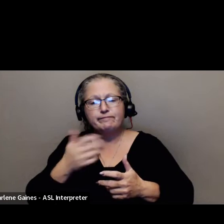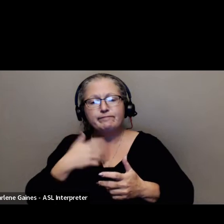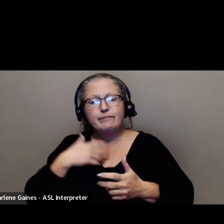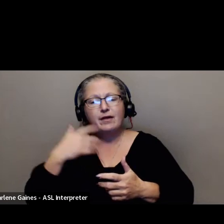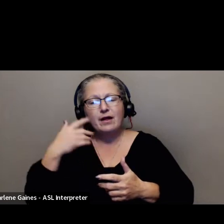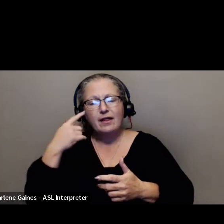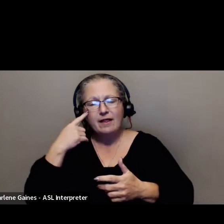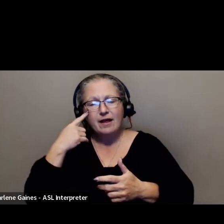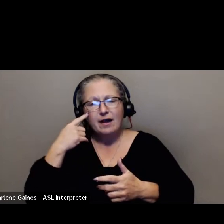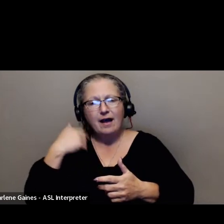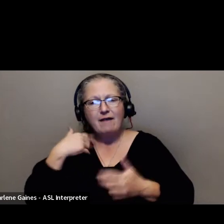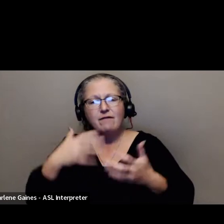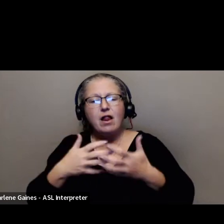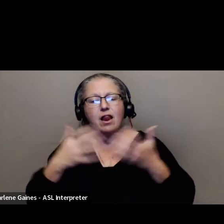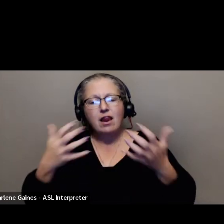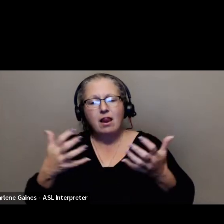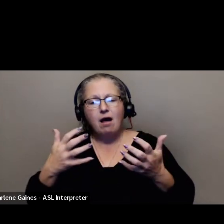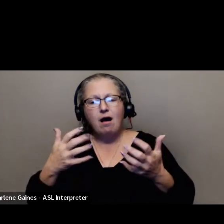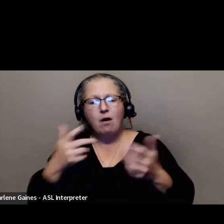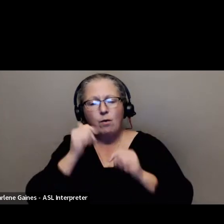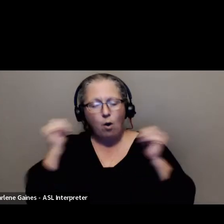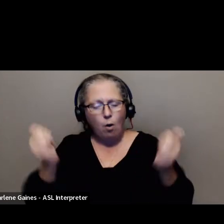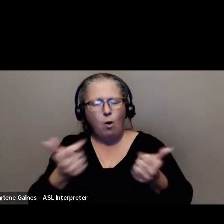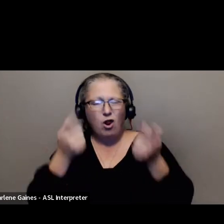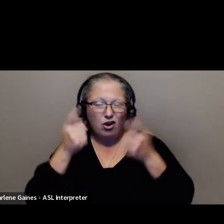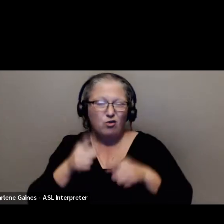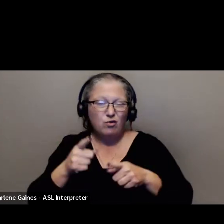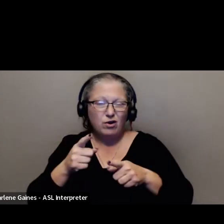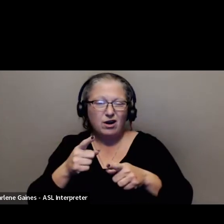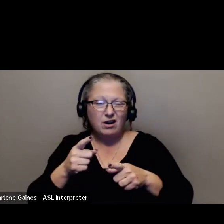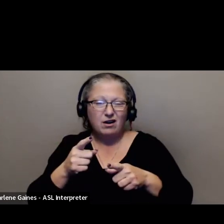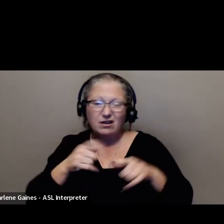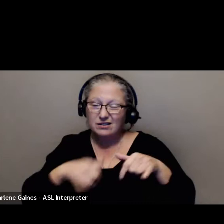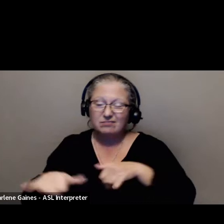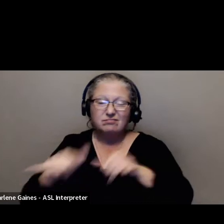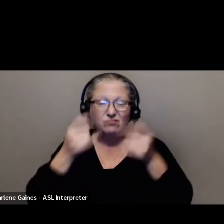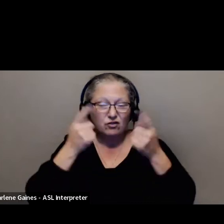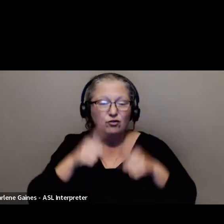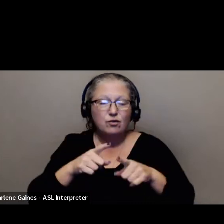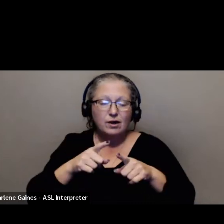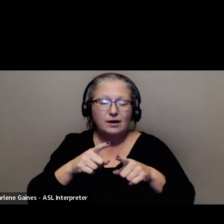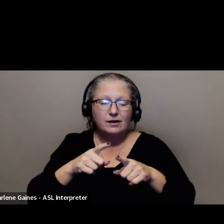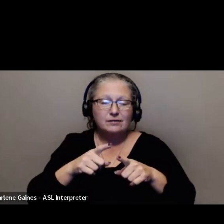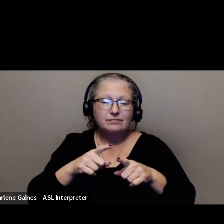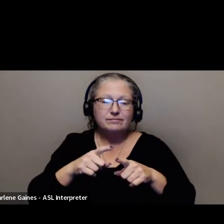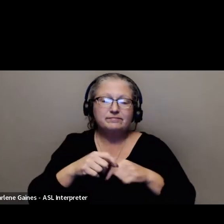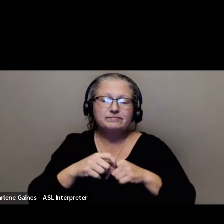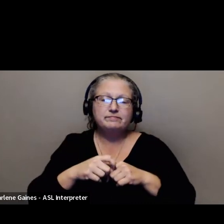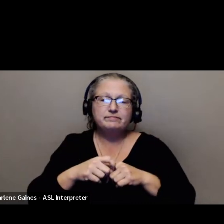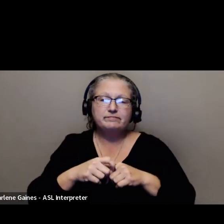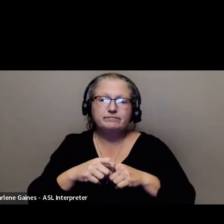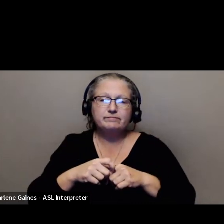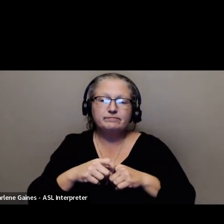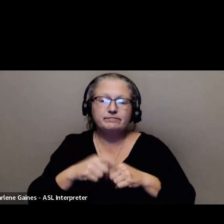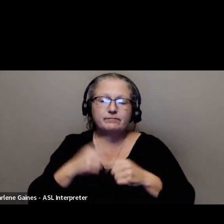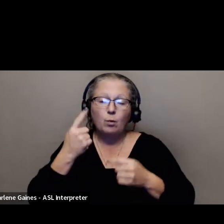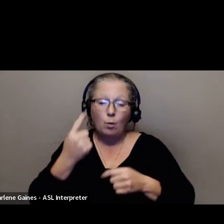lot that we all agree on here, like a lot. And one of the things that